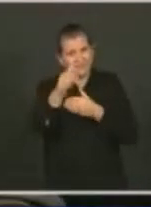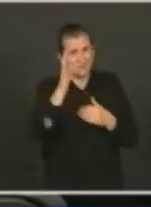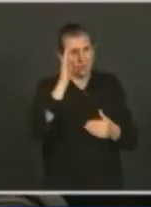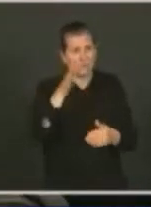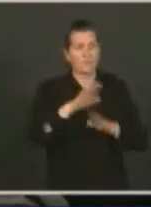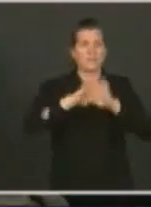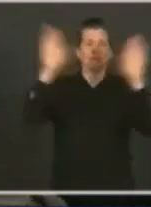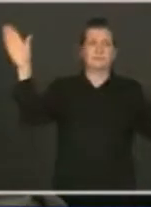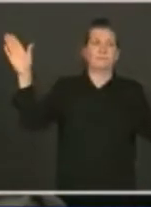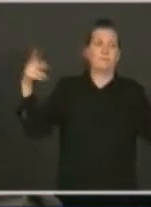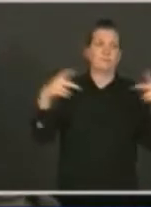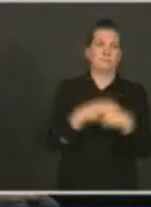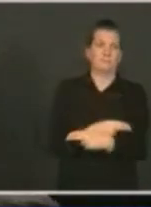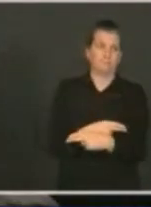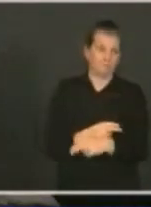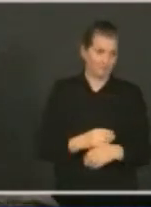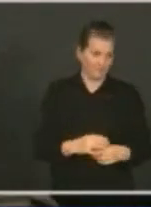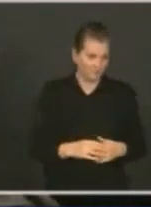By that, you mean me.